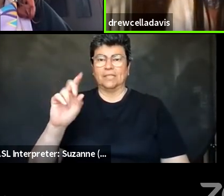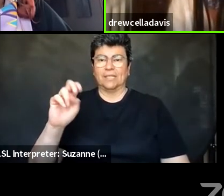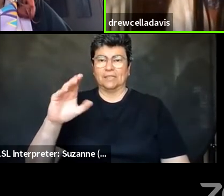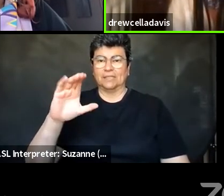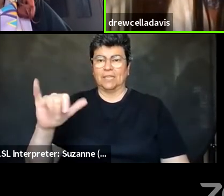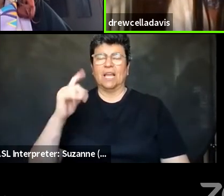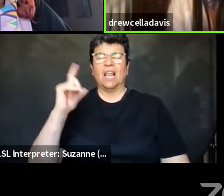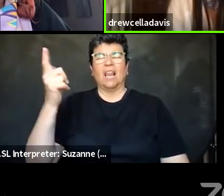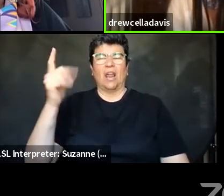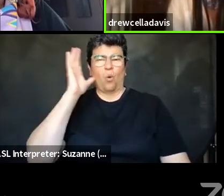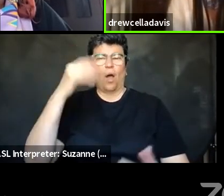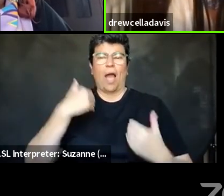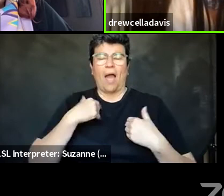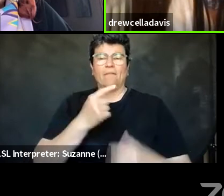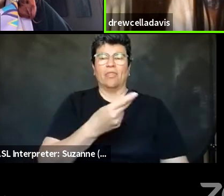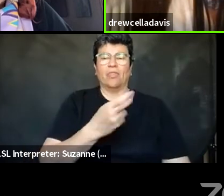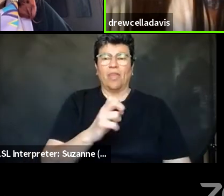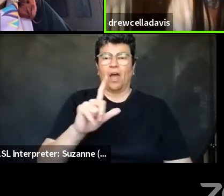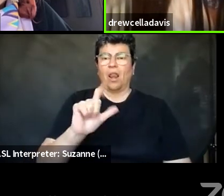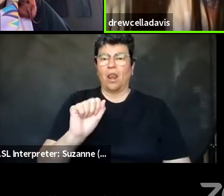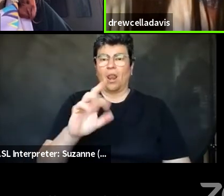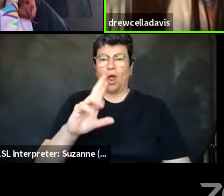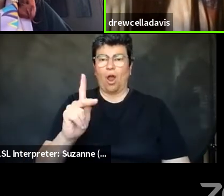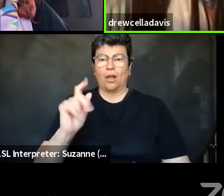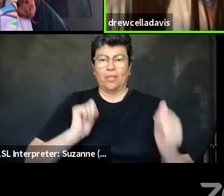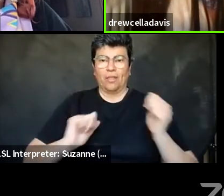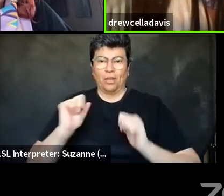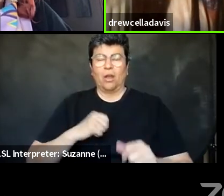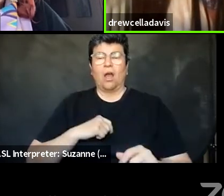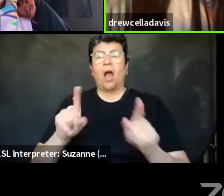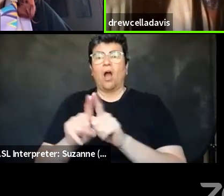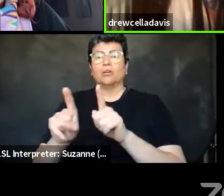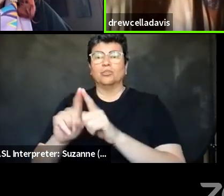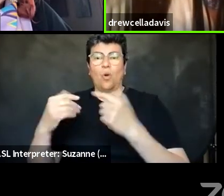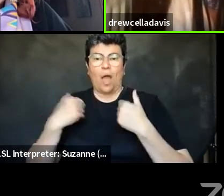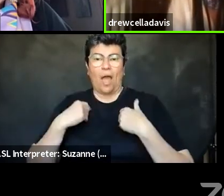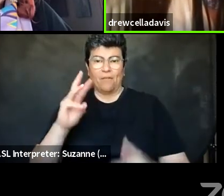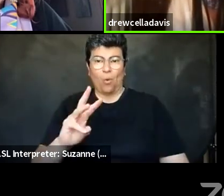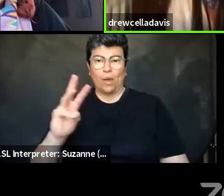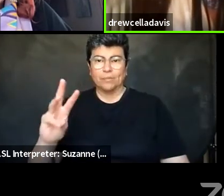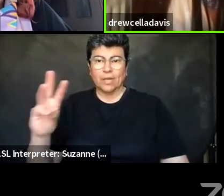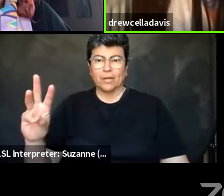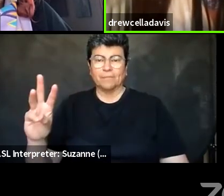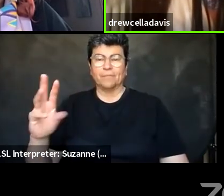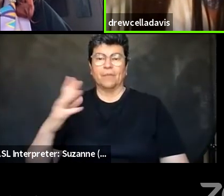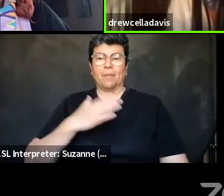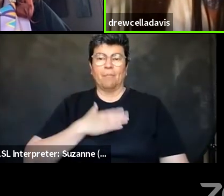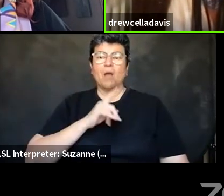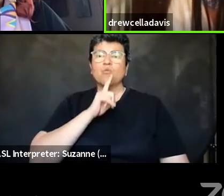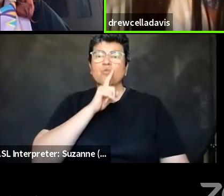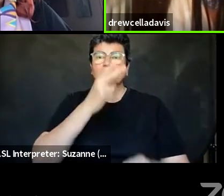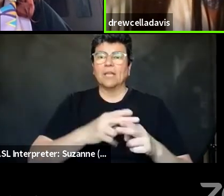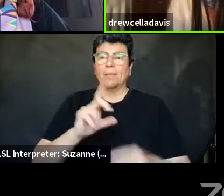some stuff at the Lark Theater as well. I also have a website. It's my real name,